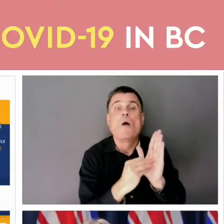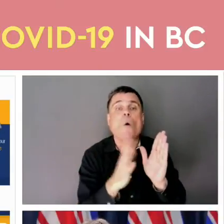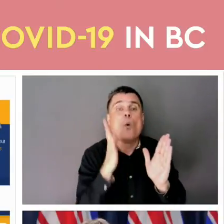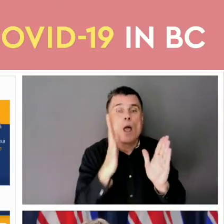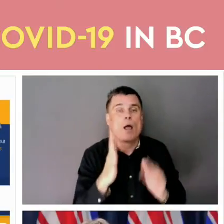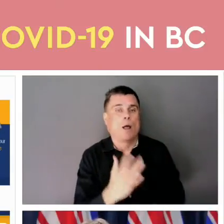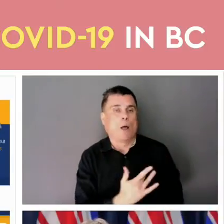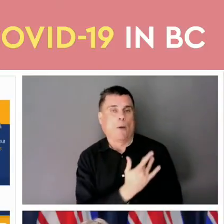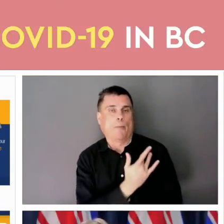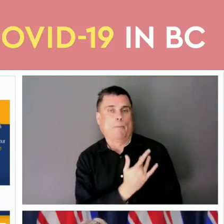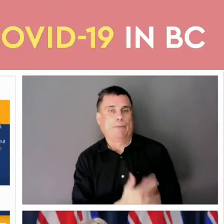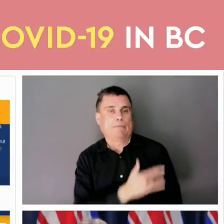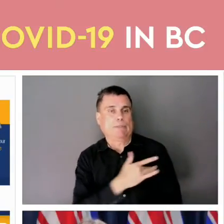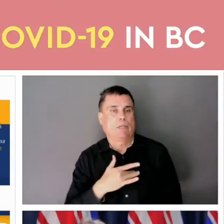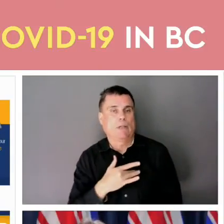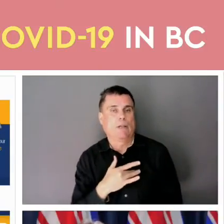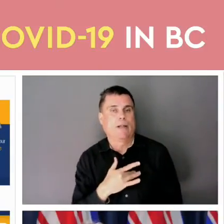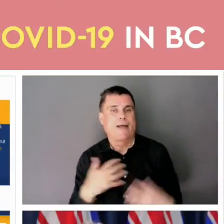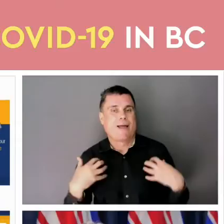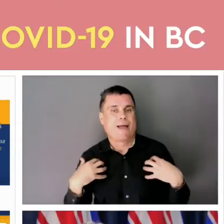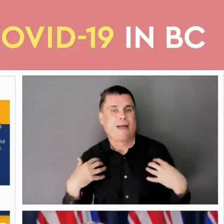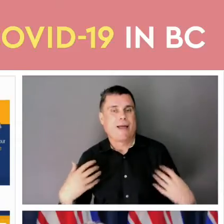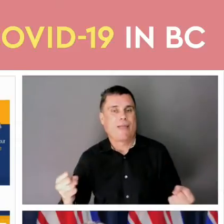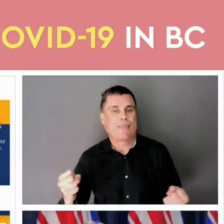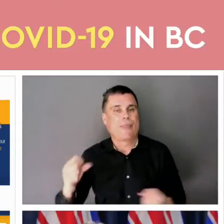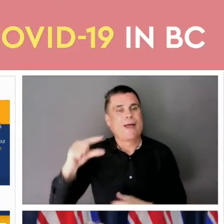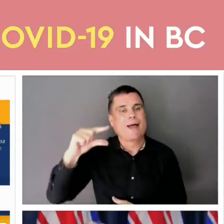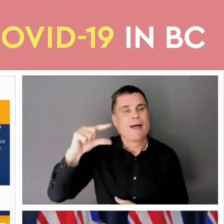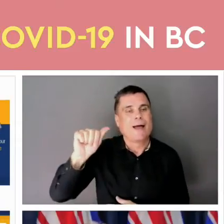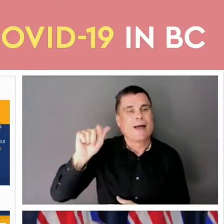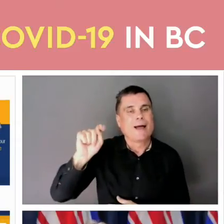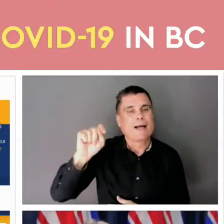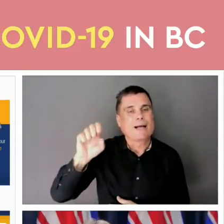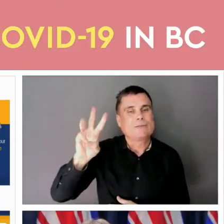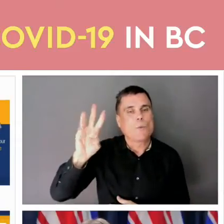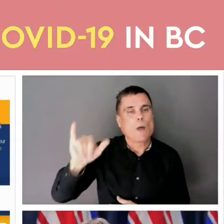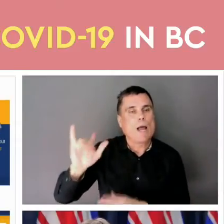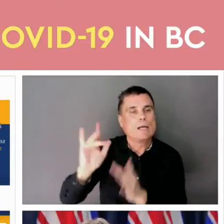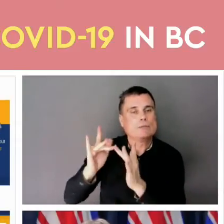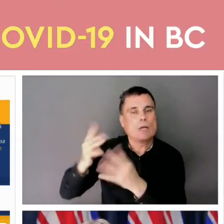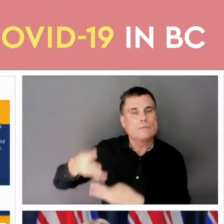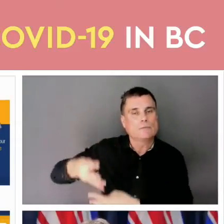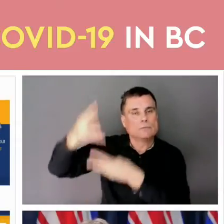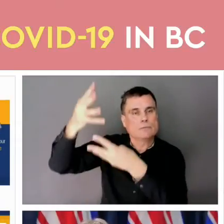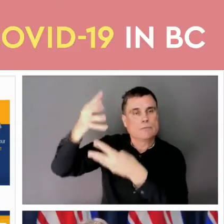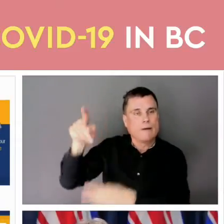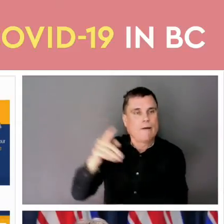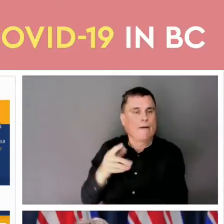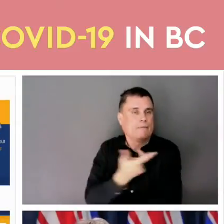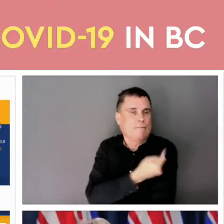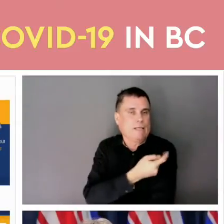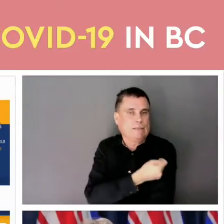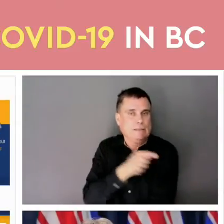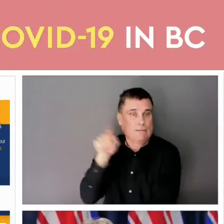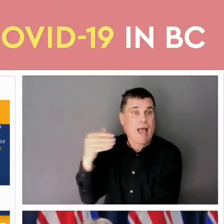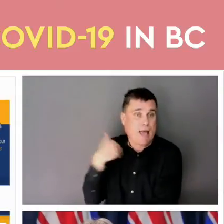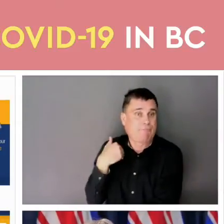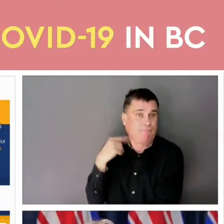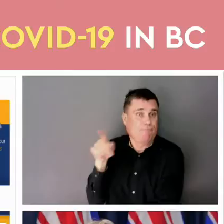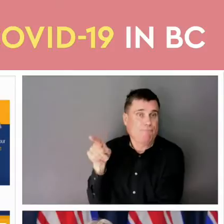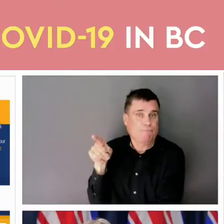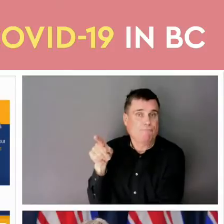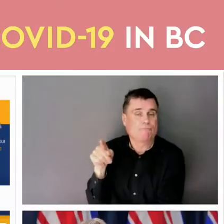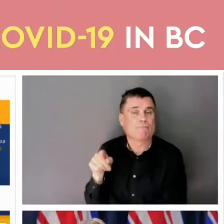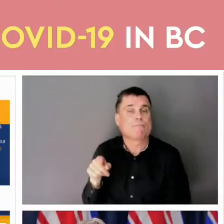their official immunization card in a digital form. And everybody will understand that their vaccination record is